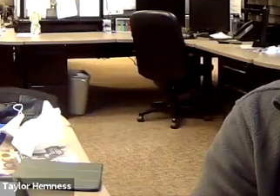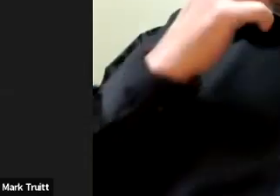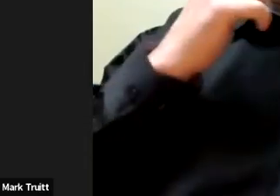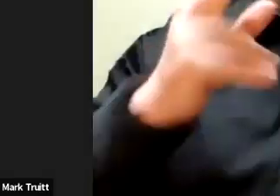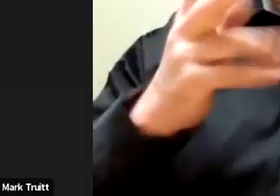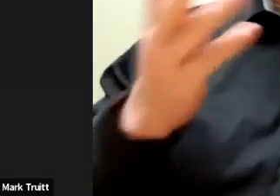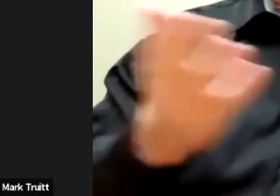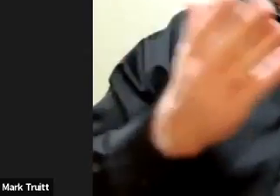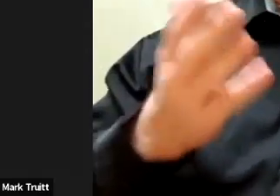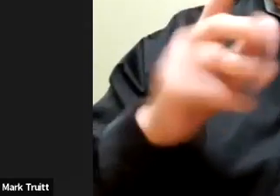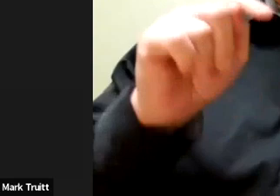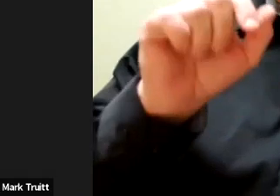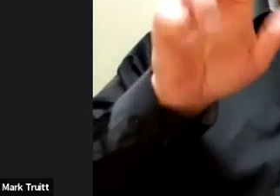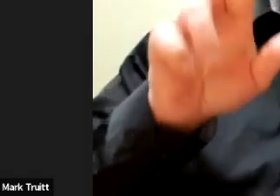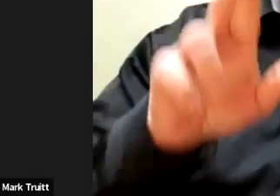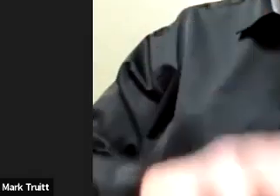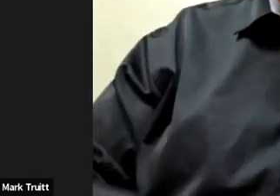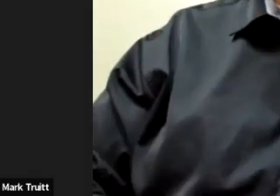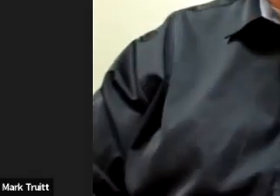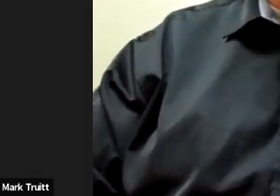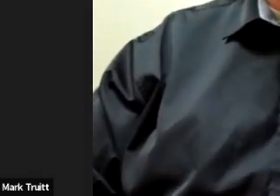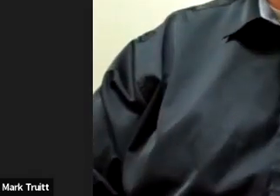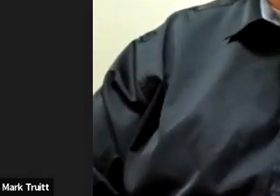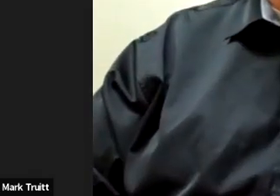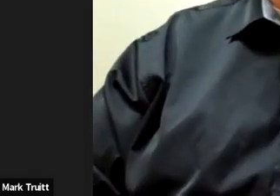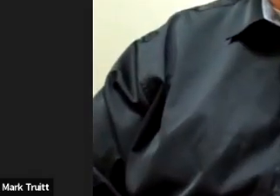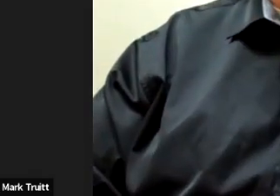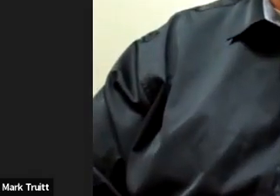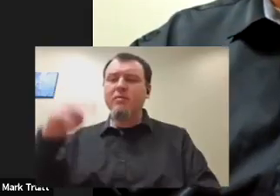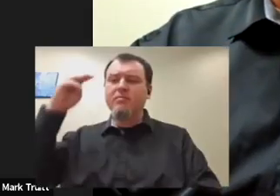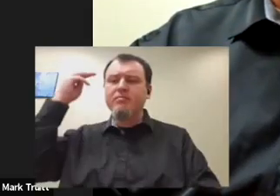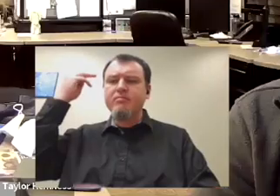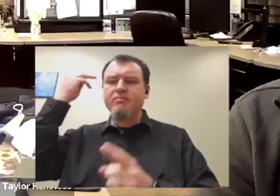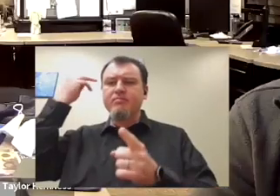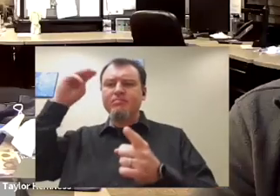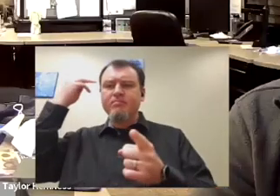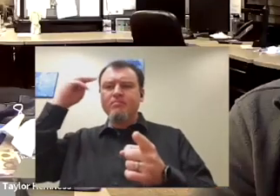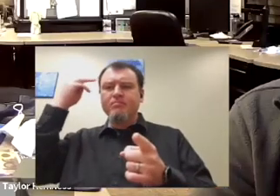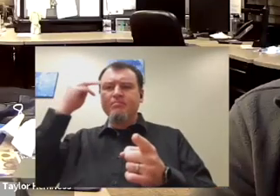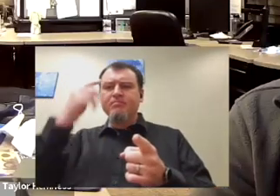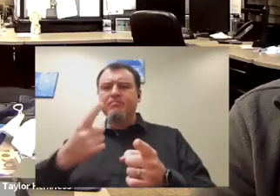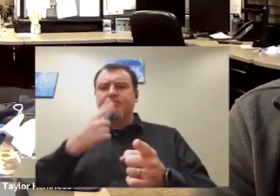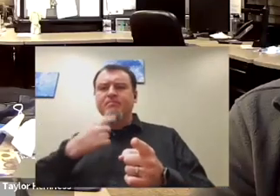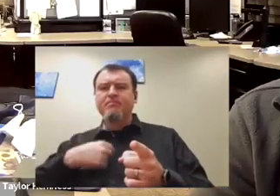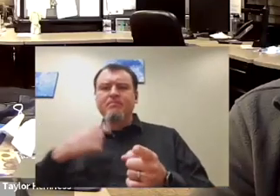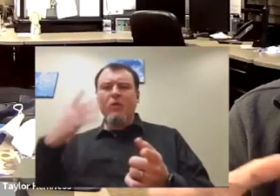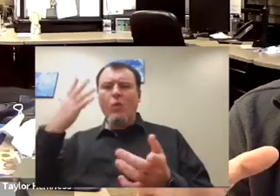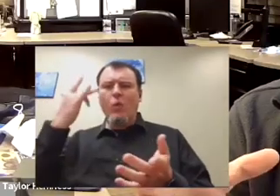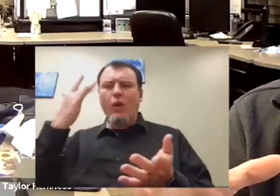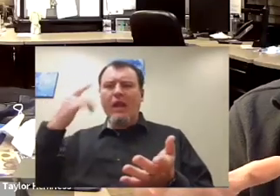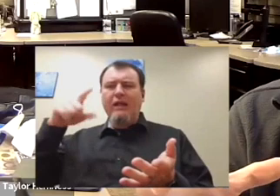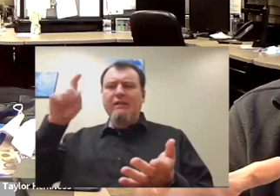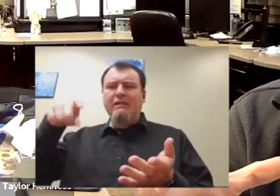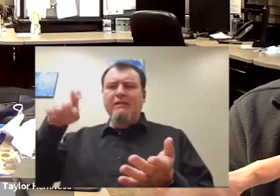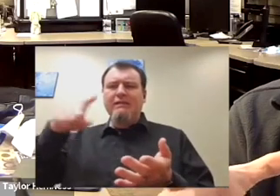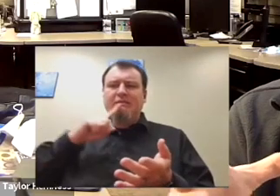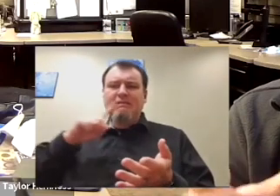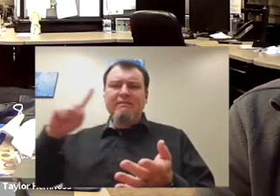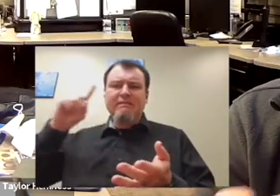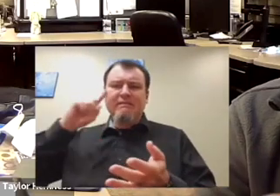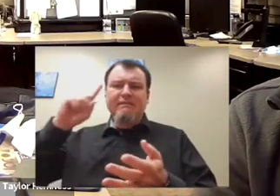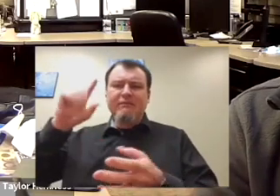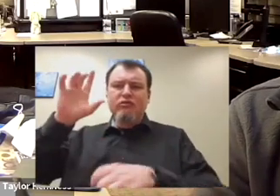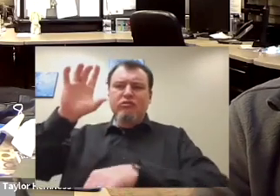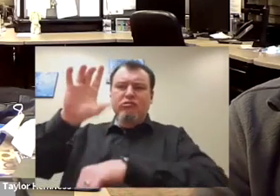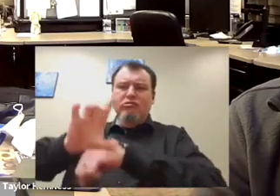You're welcome. Thank you for the opportunity to be here, Taylor. Tell me why there's a need for a